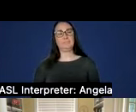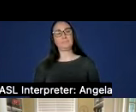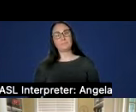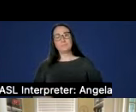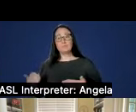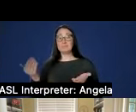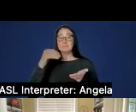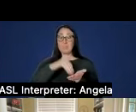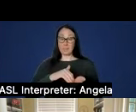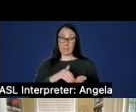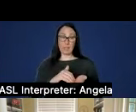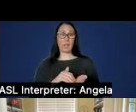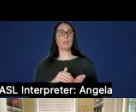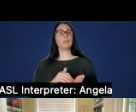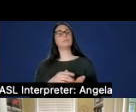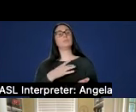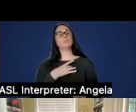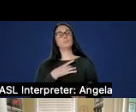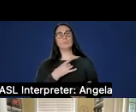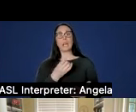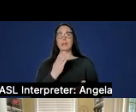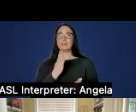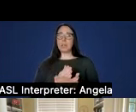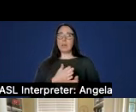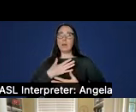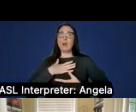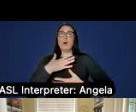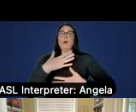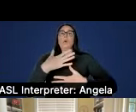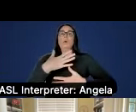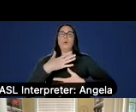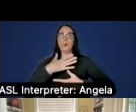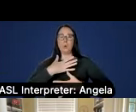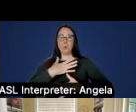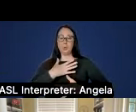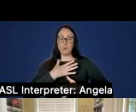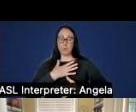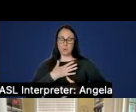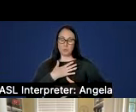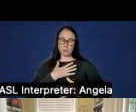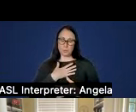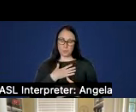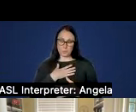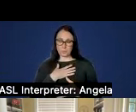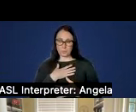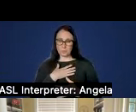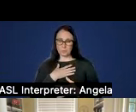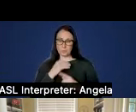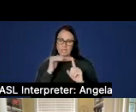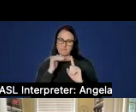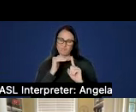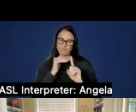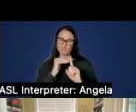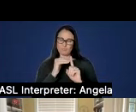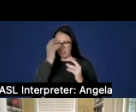Again, we just like to stop, breathe, and remind people to think about the characteristics of